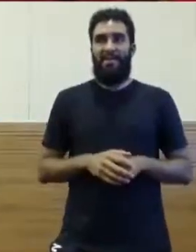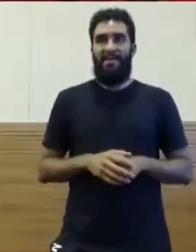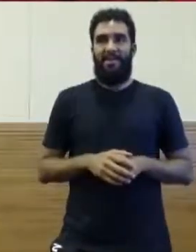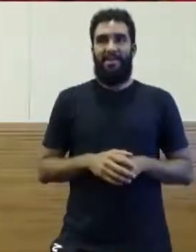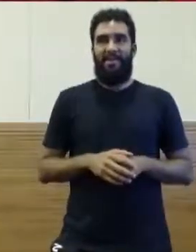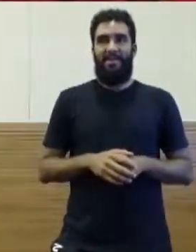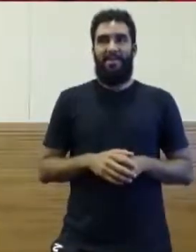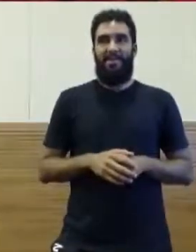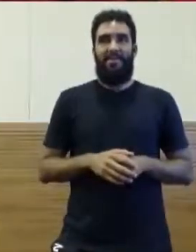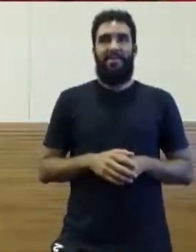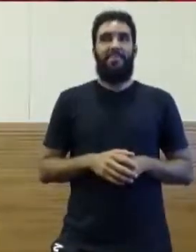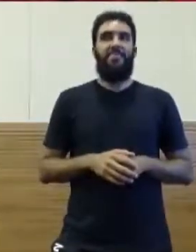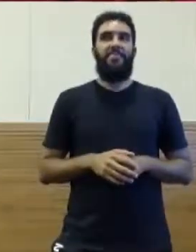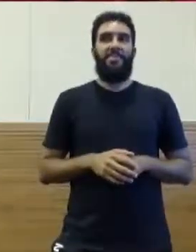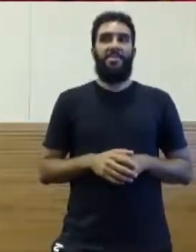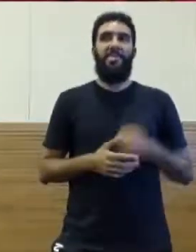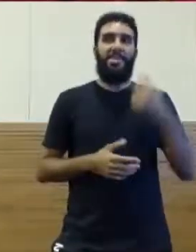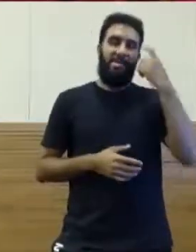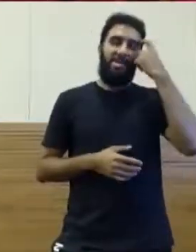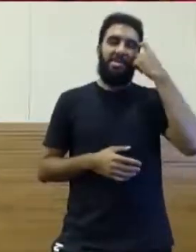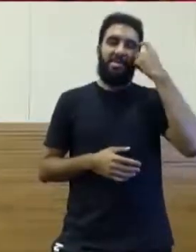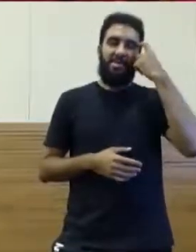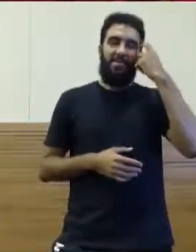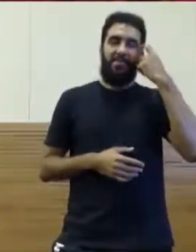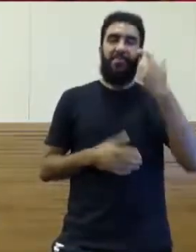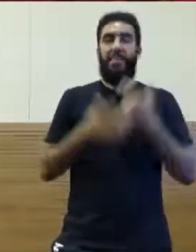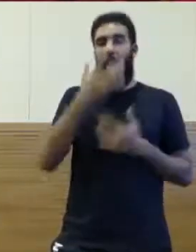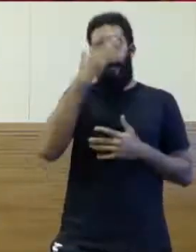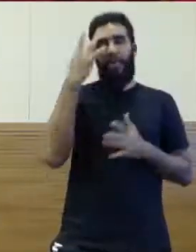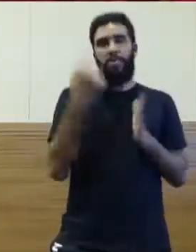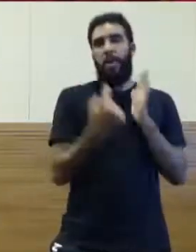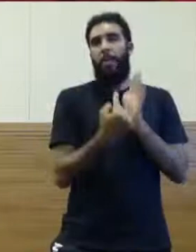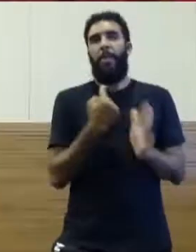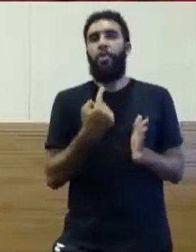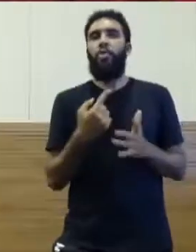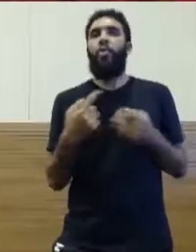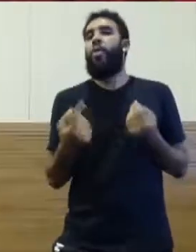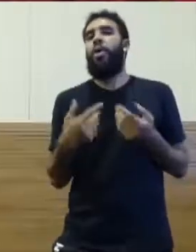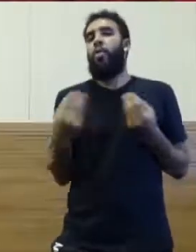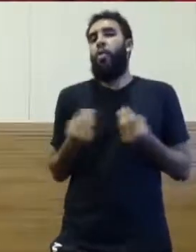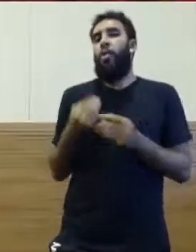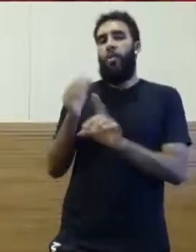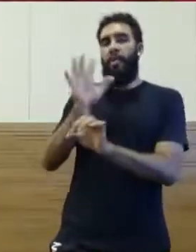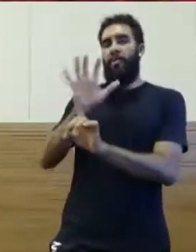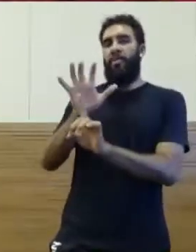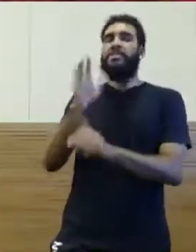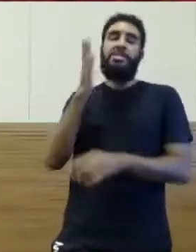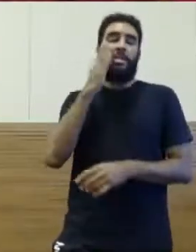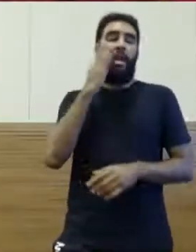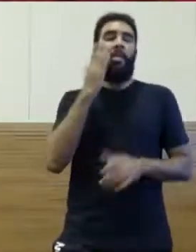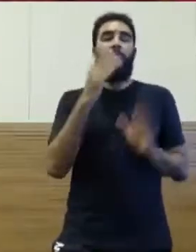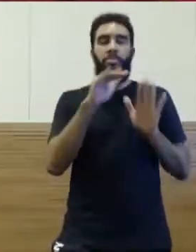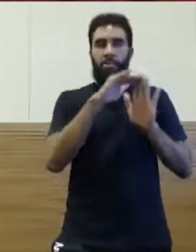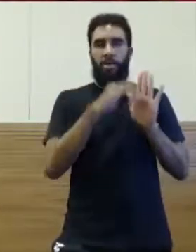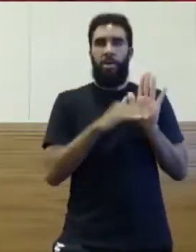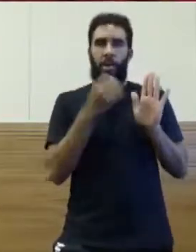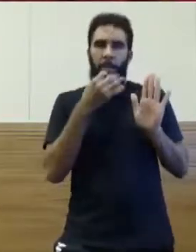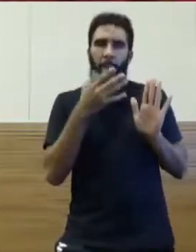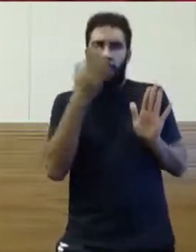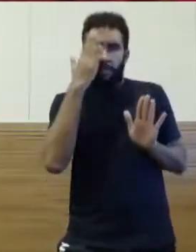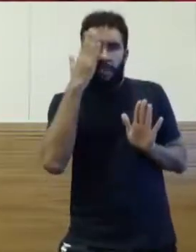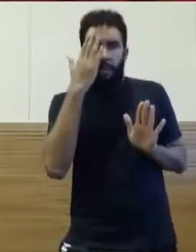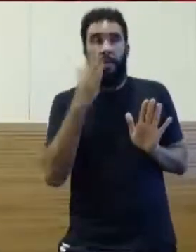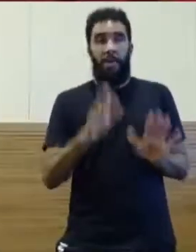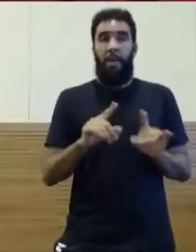to do the follow-up and to do a real follow-up. But someone talked about the impact. We know about the benefits